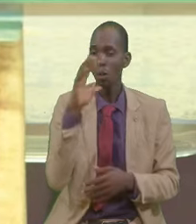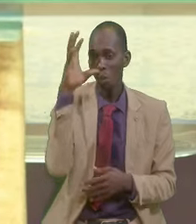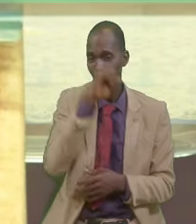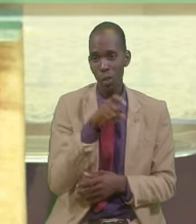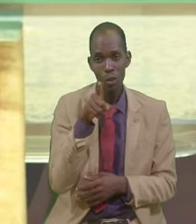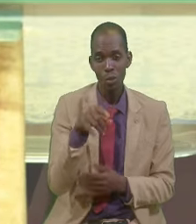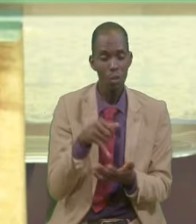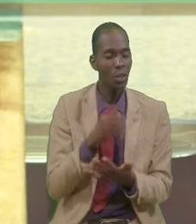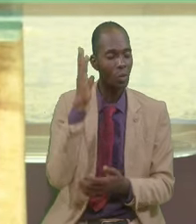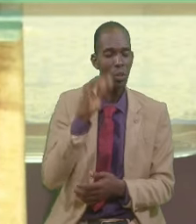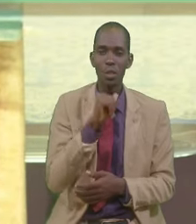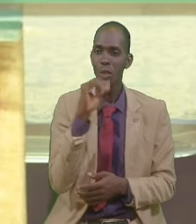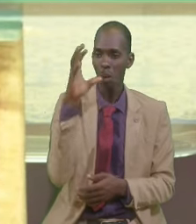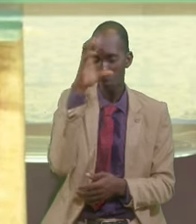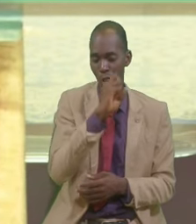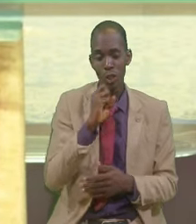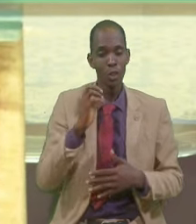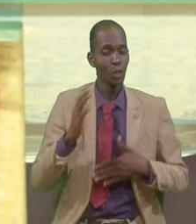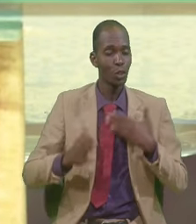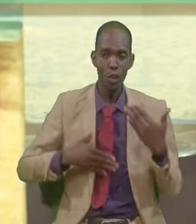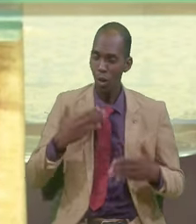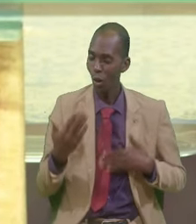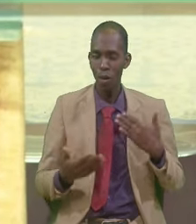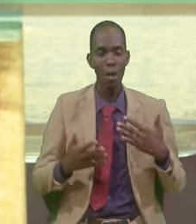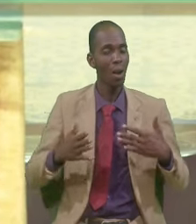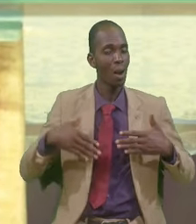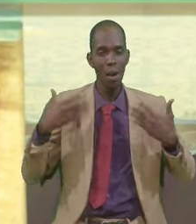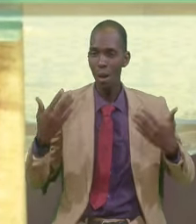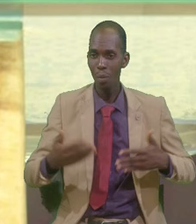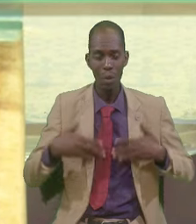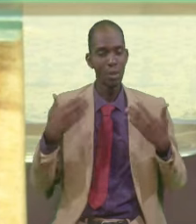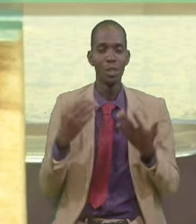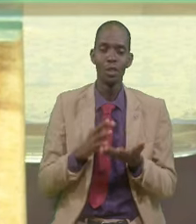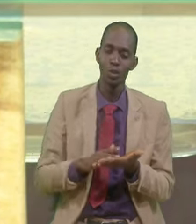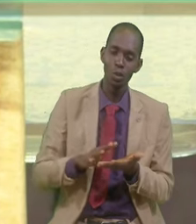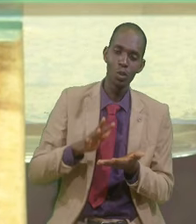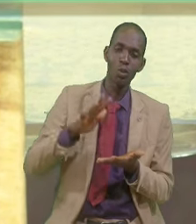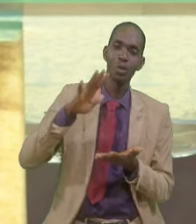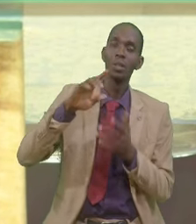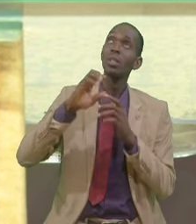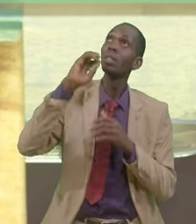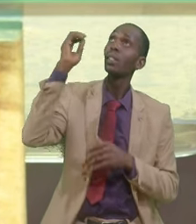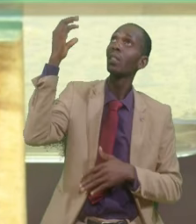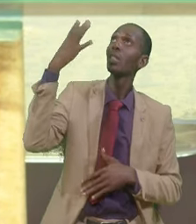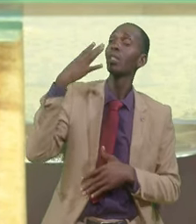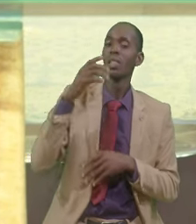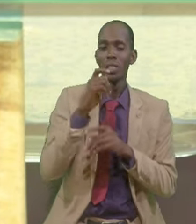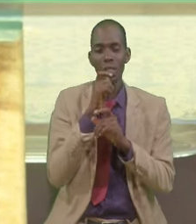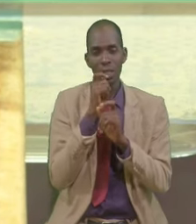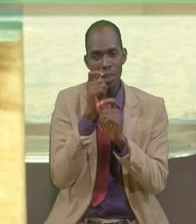It will not pass you by. Joy, happiness, glory, grace,